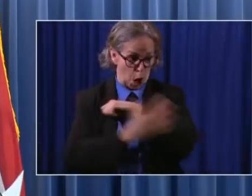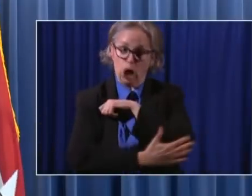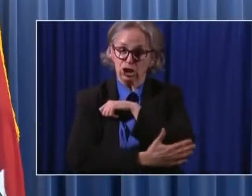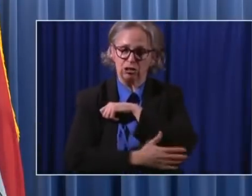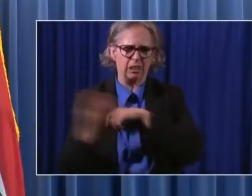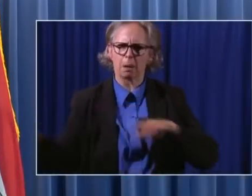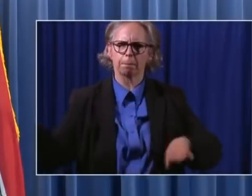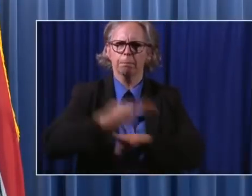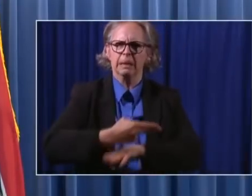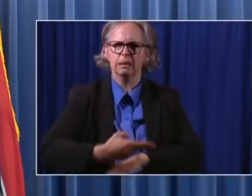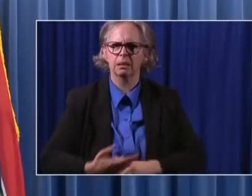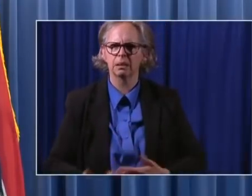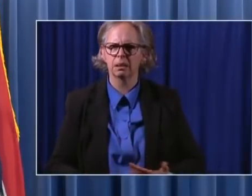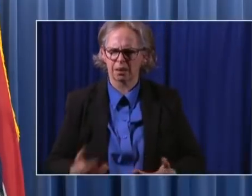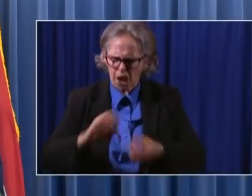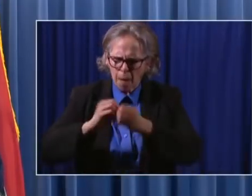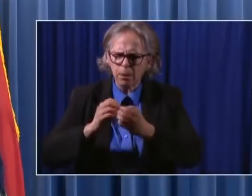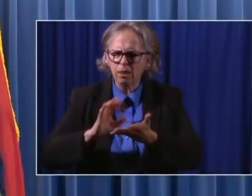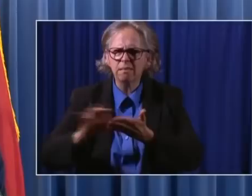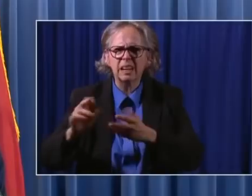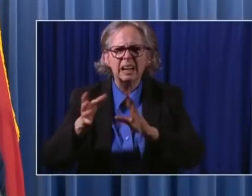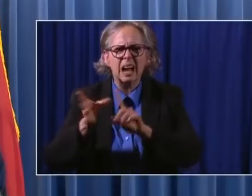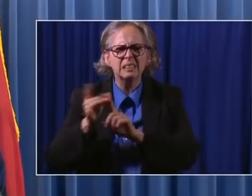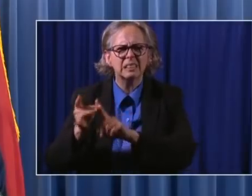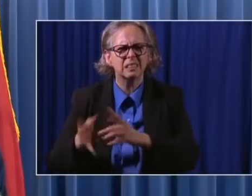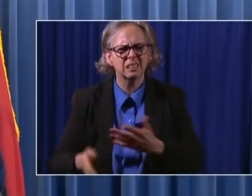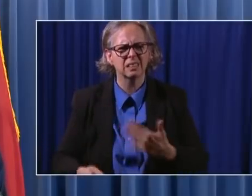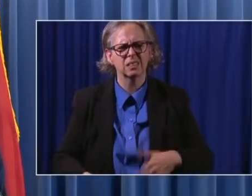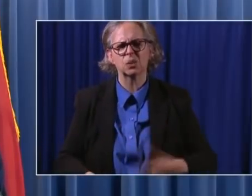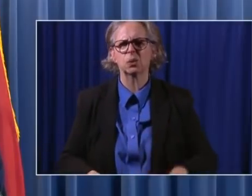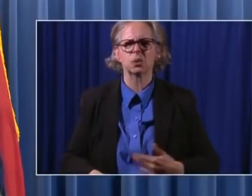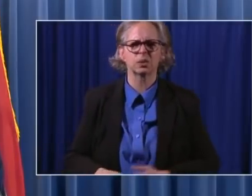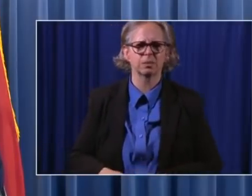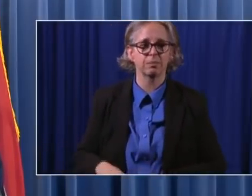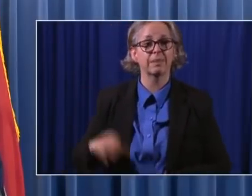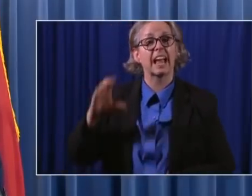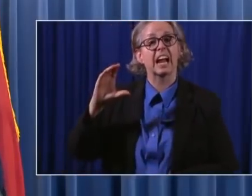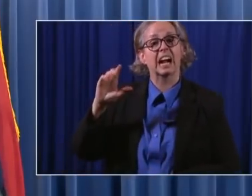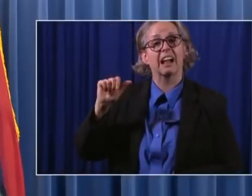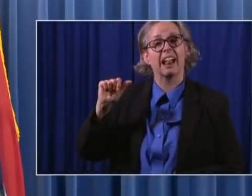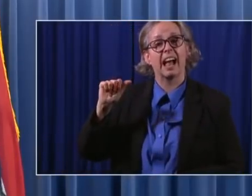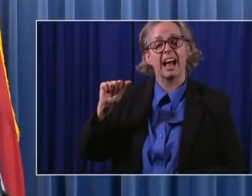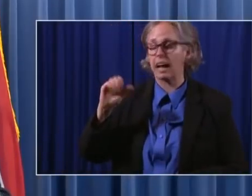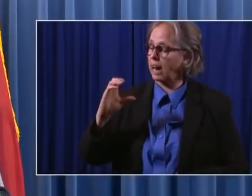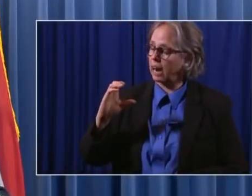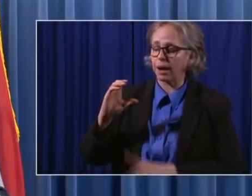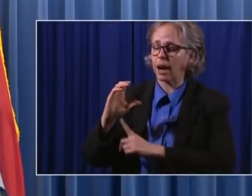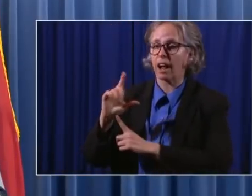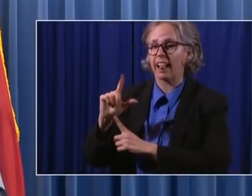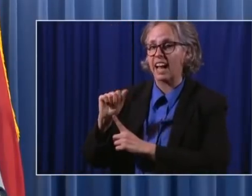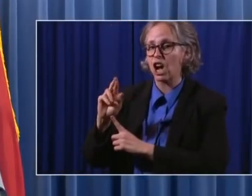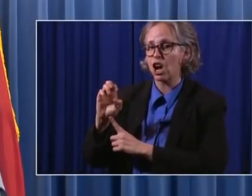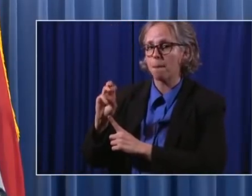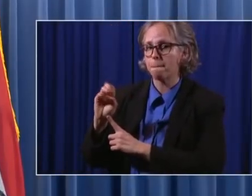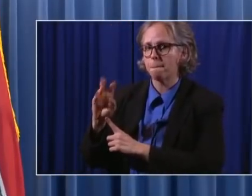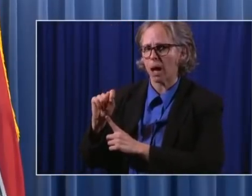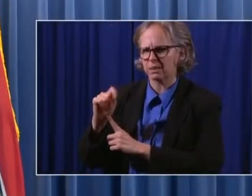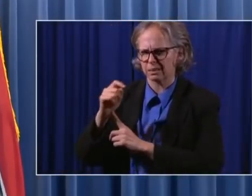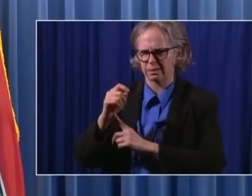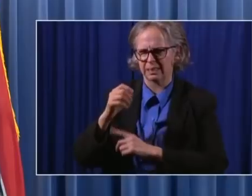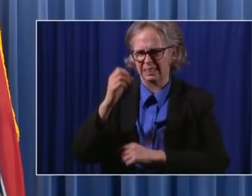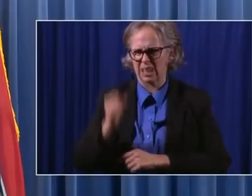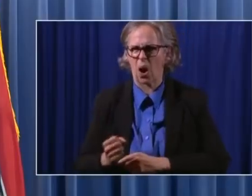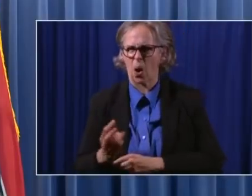time. Claremont County continued to have a concerning increase in spread in cases. During the past 2